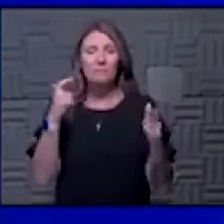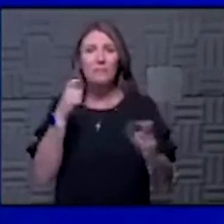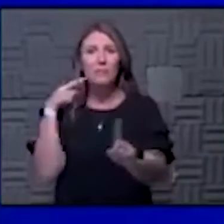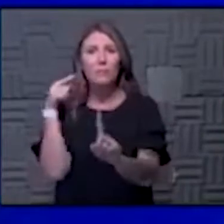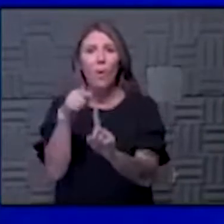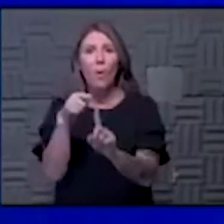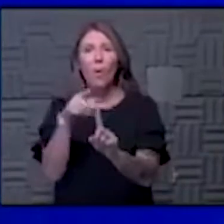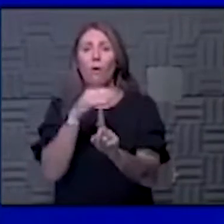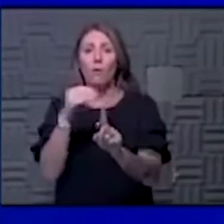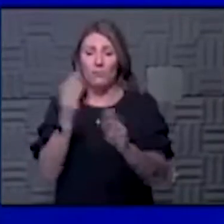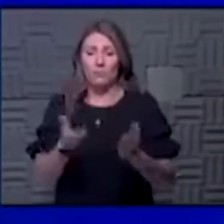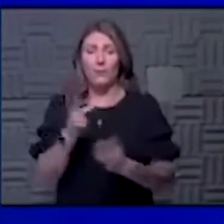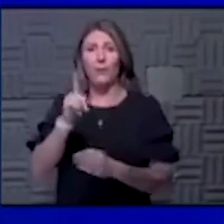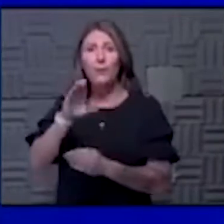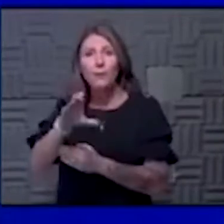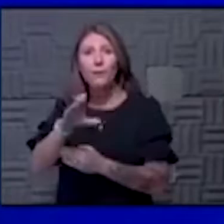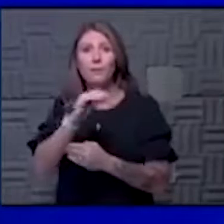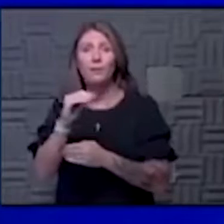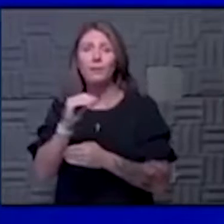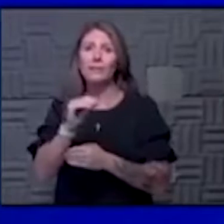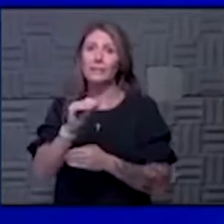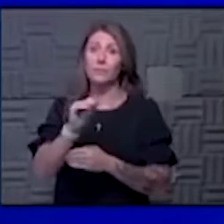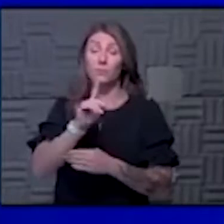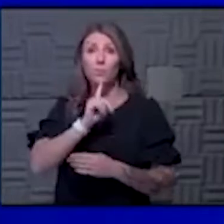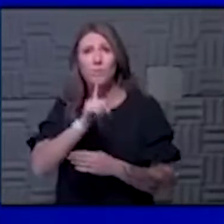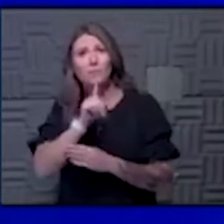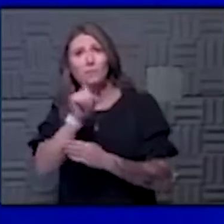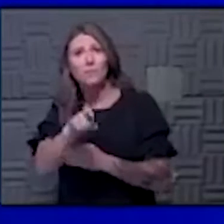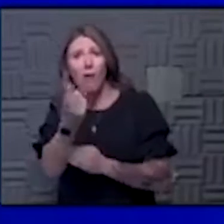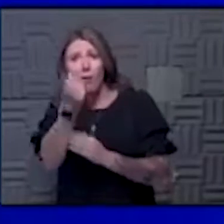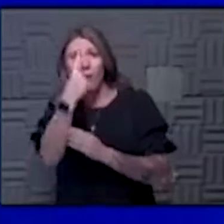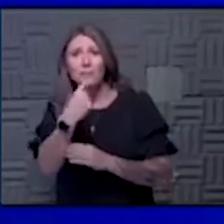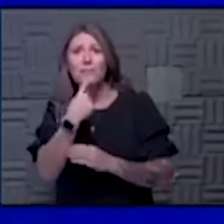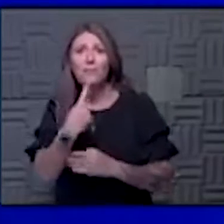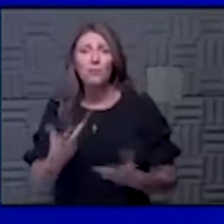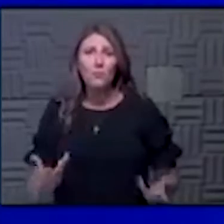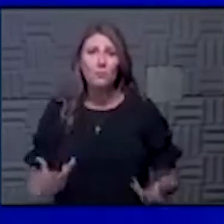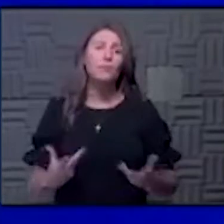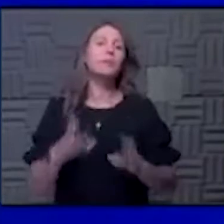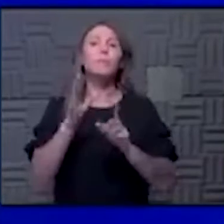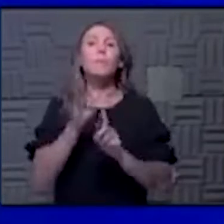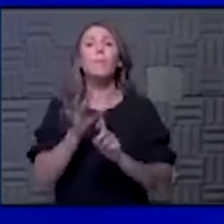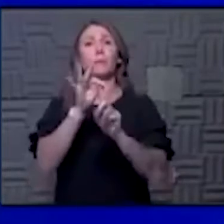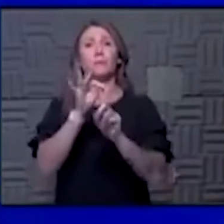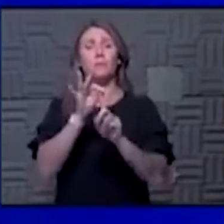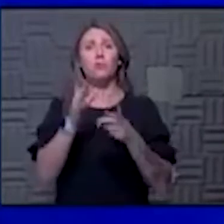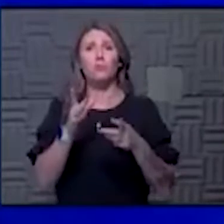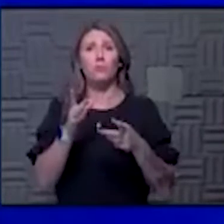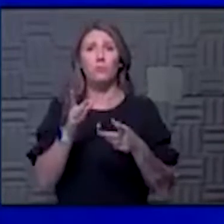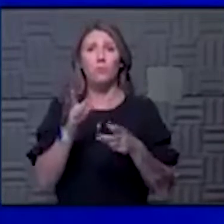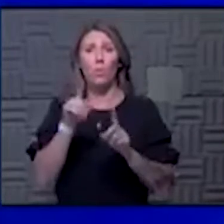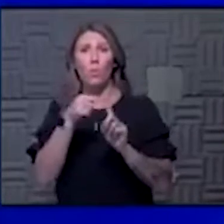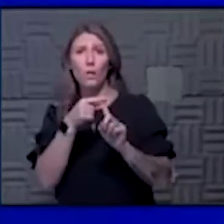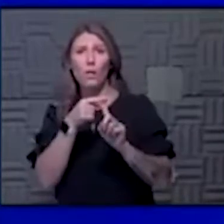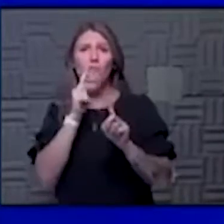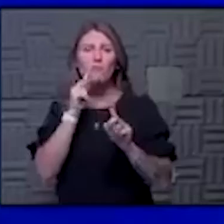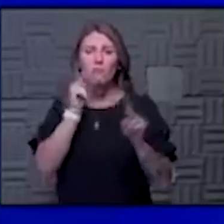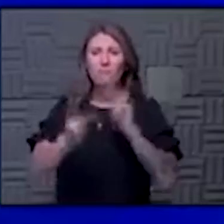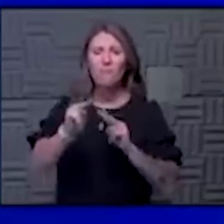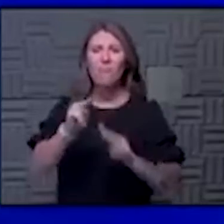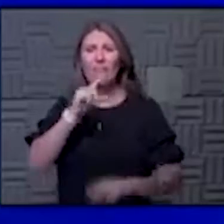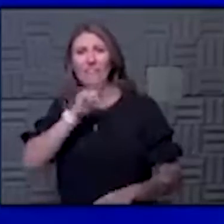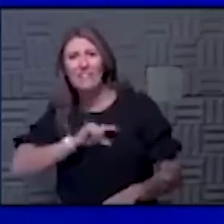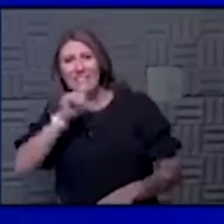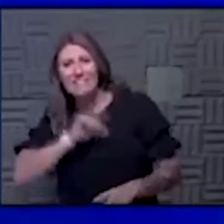point here in Kansas City, and it's something we need to take really, really seriously, especially as we look at things like Thanksgiving. We just